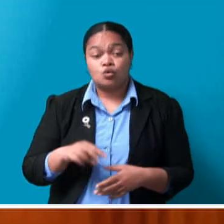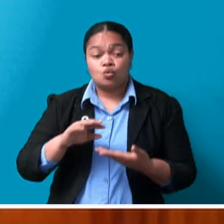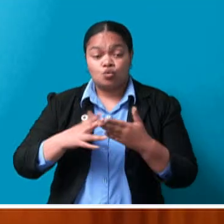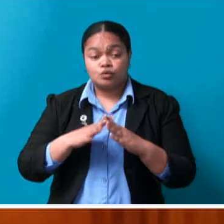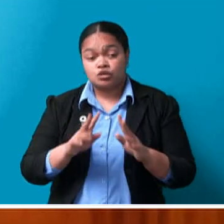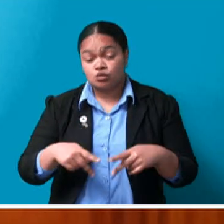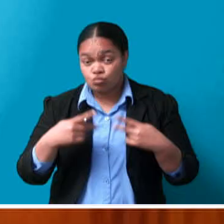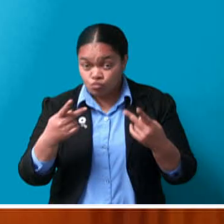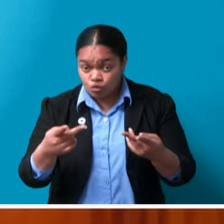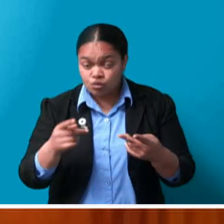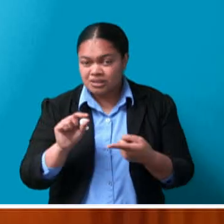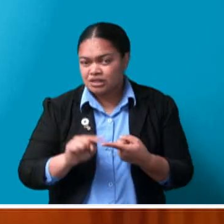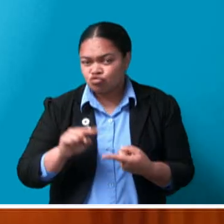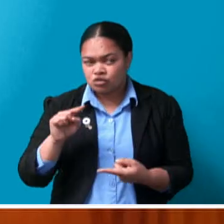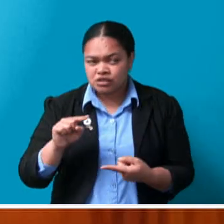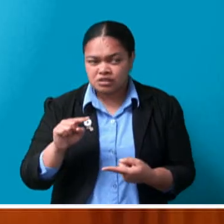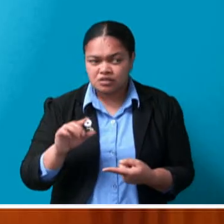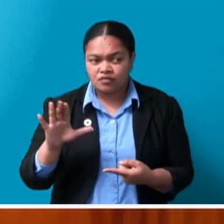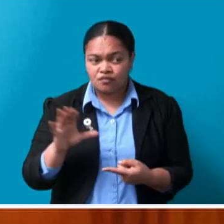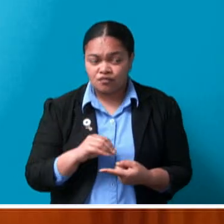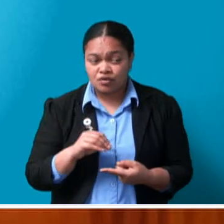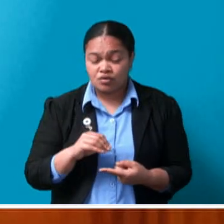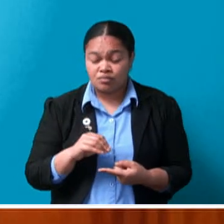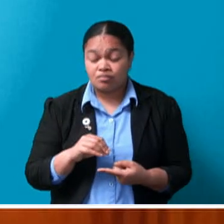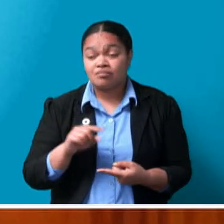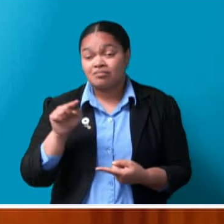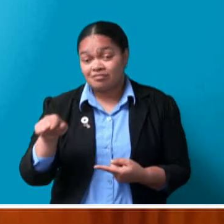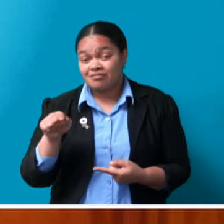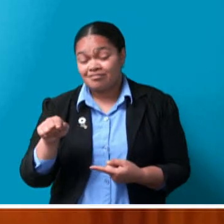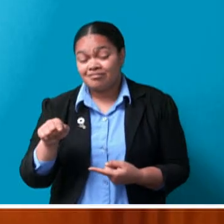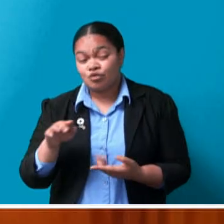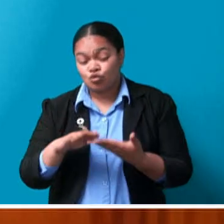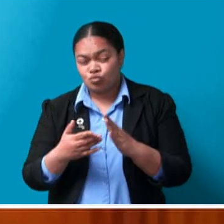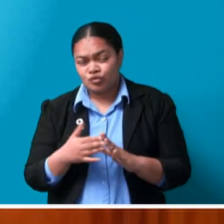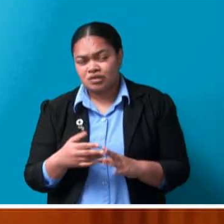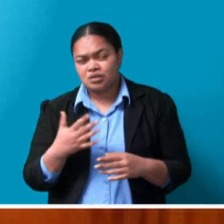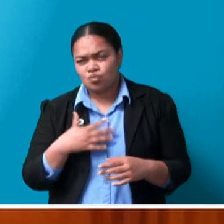proposed increase, from what the community proposed,